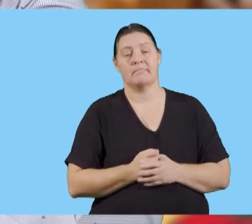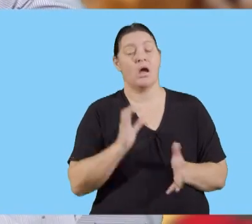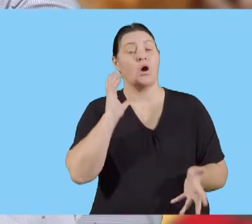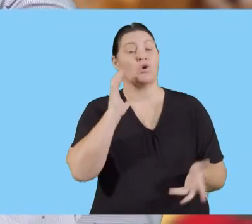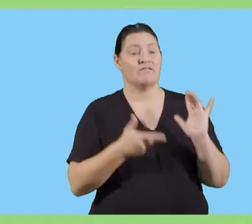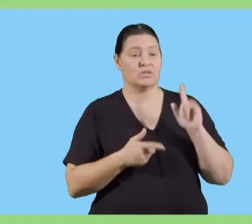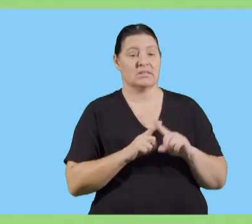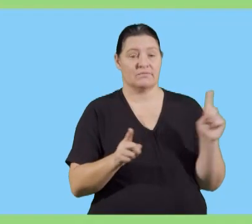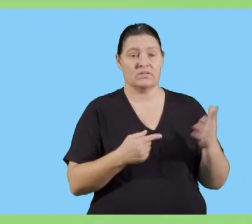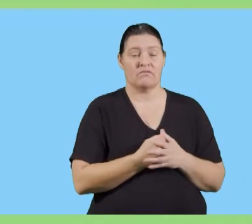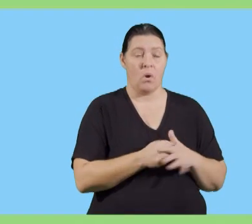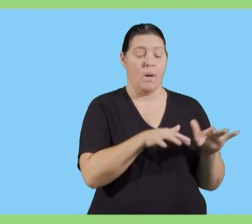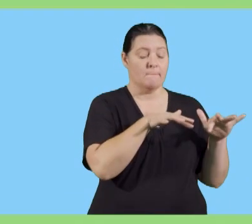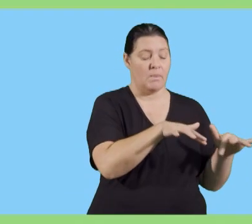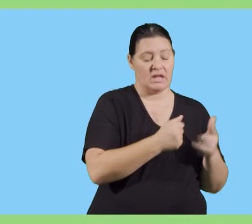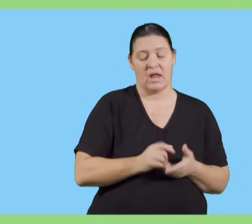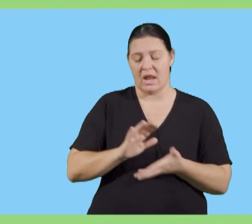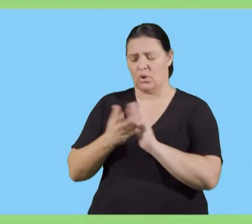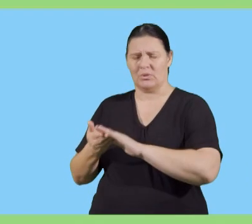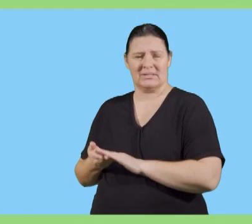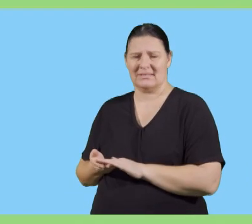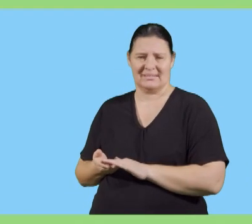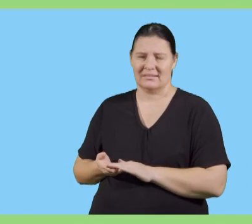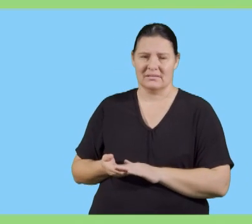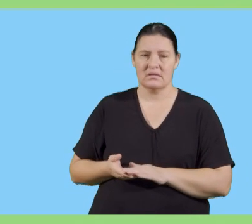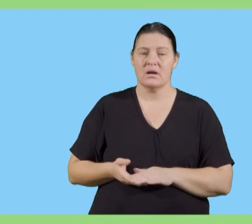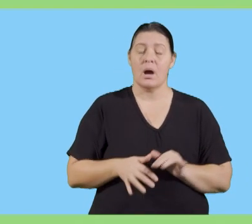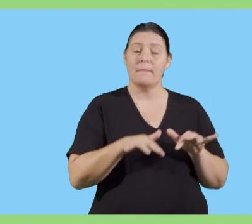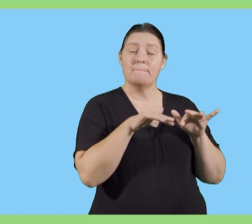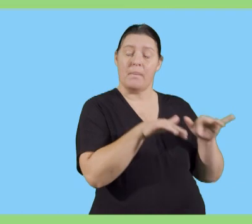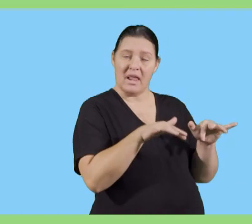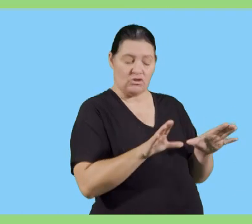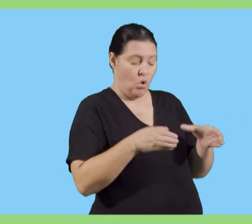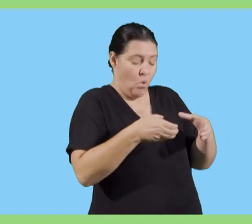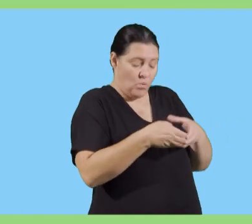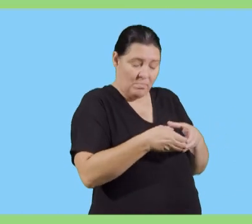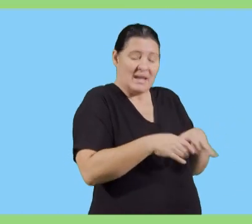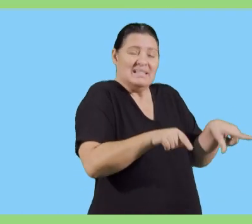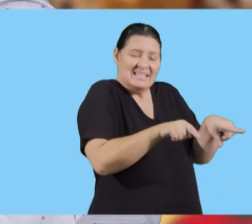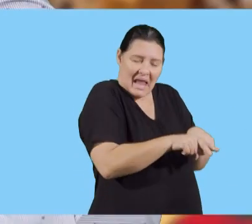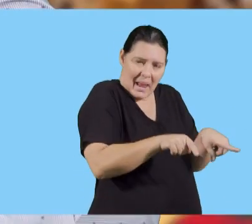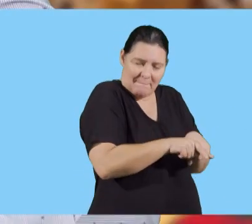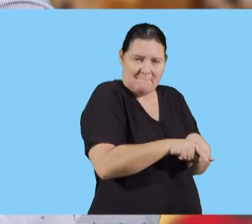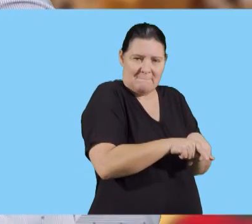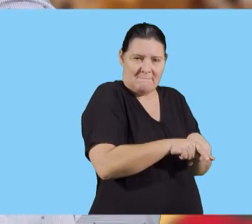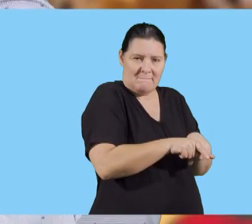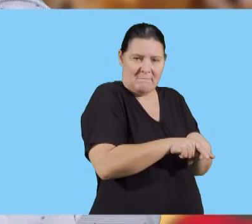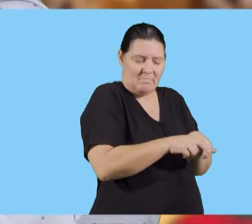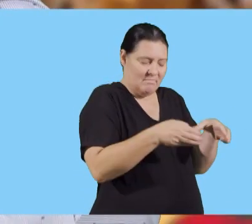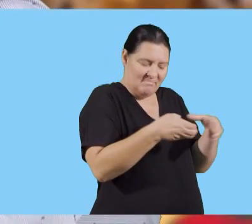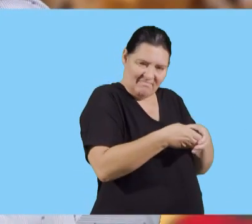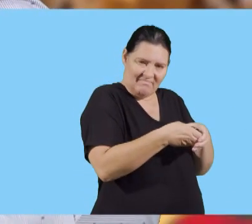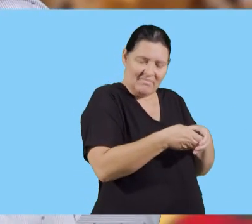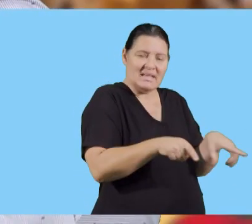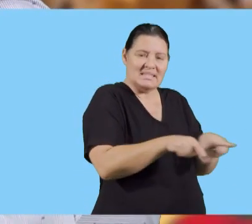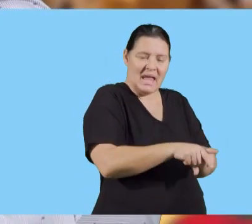Lastly, confusing the difference between population and community. If you remember well, a population, it is a group of organisms